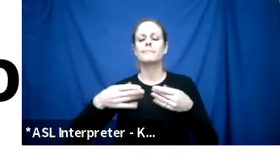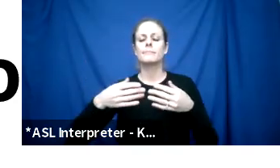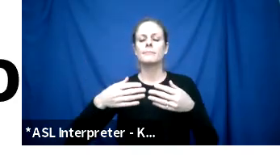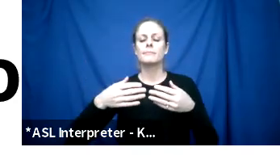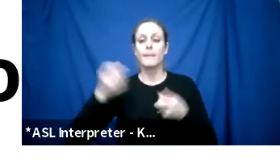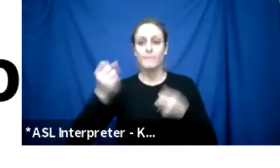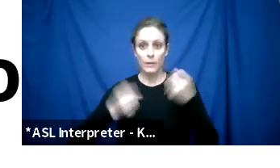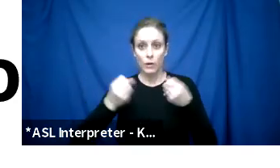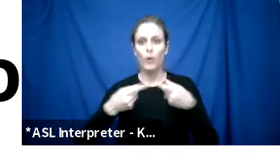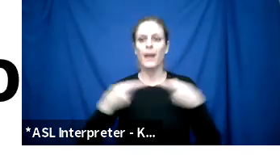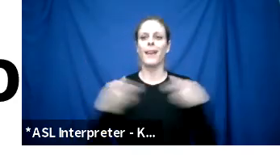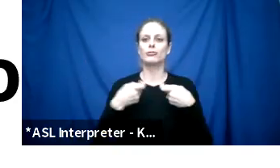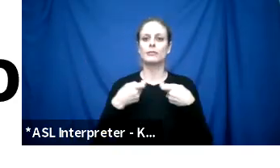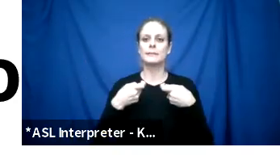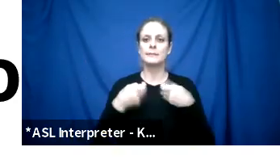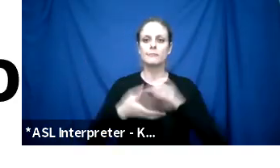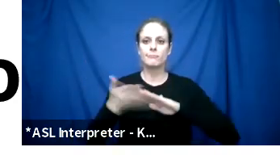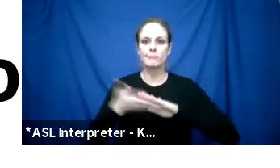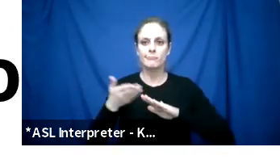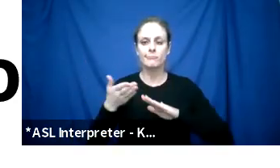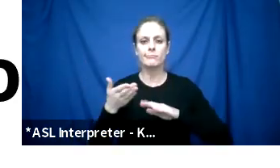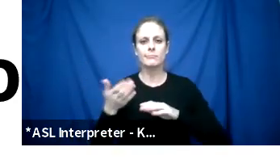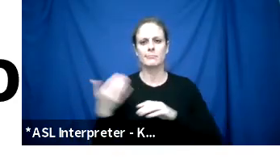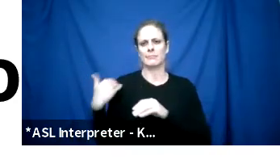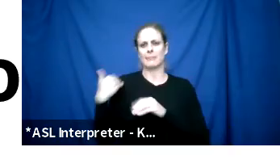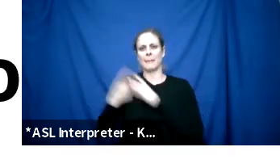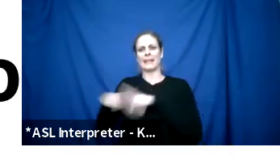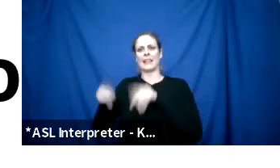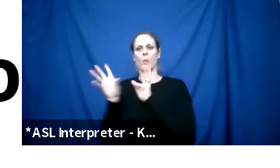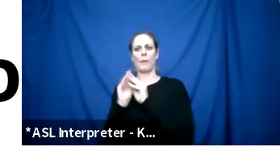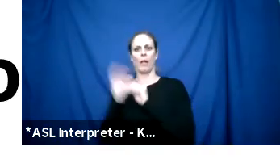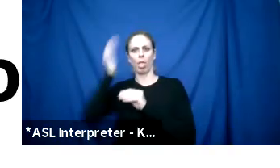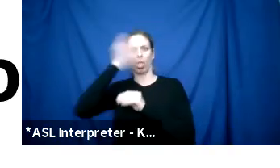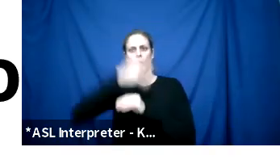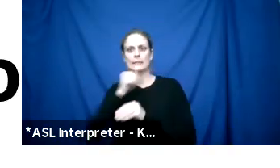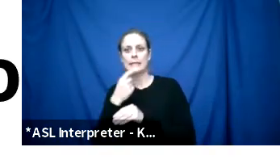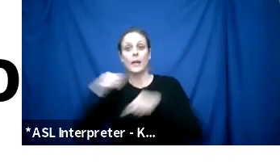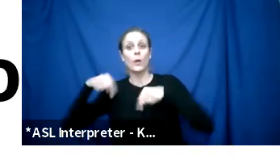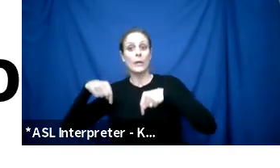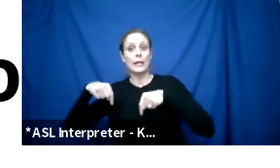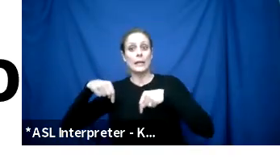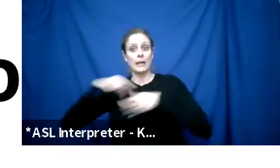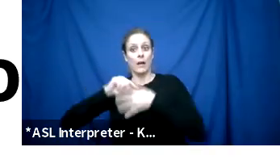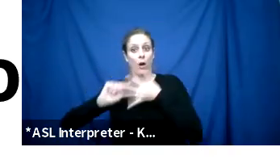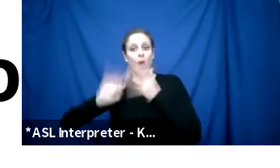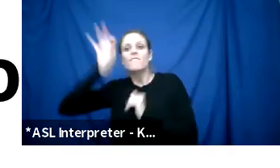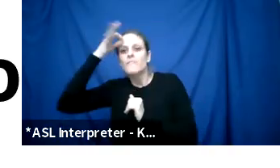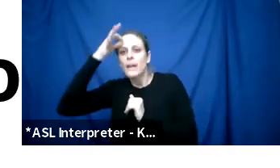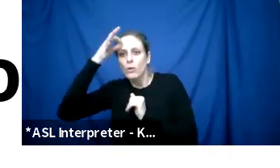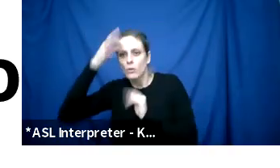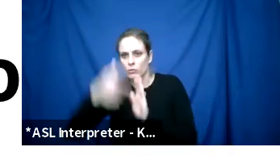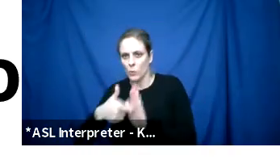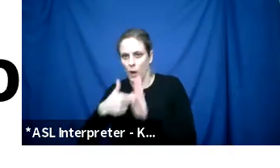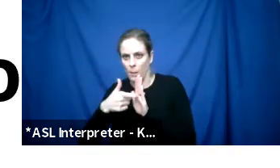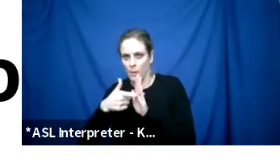charging stations. I think maybe we neglected to say at the very beginning of this webinar that we're talking about the federal requirements under the Americans with